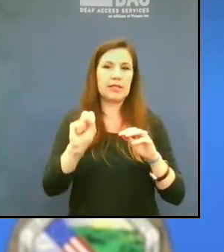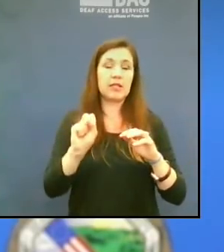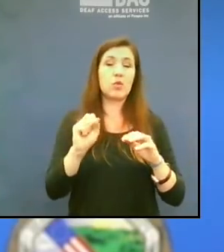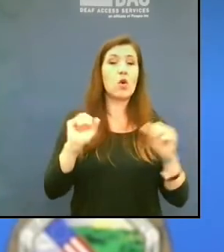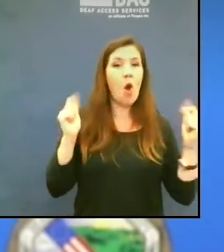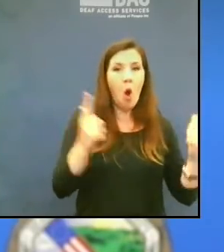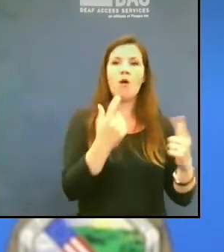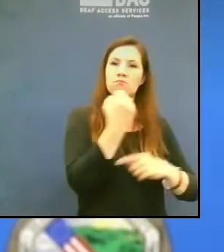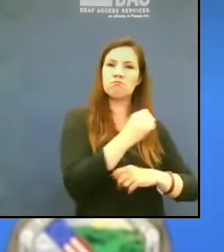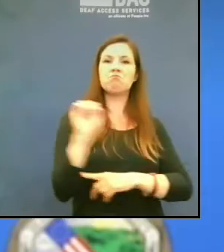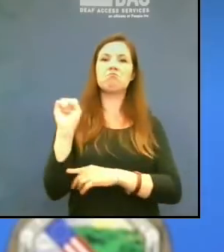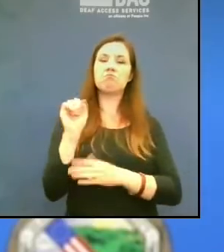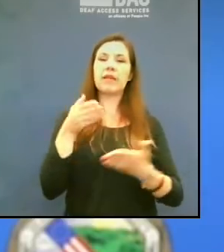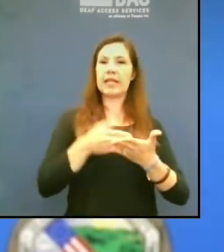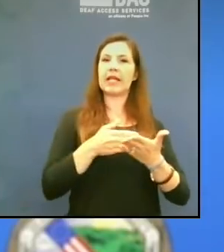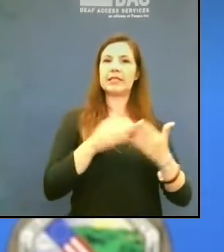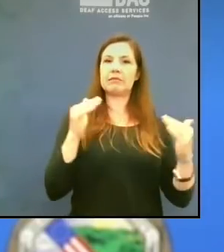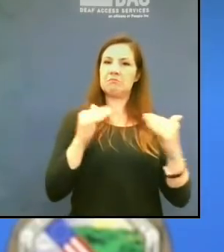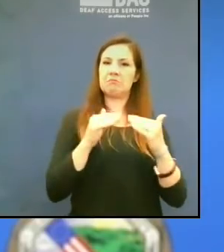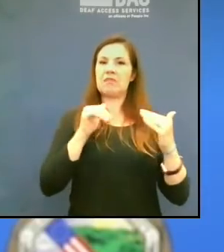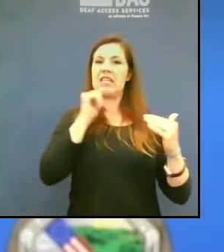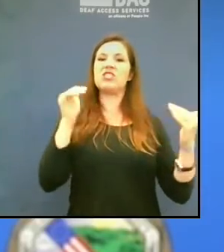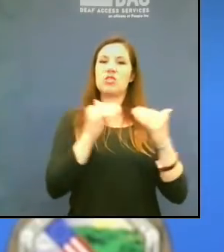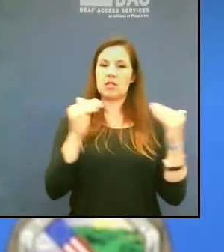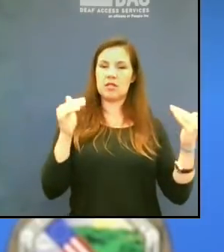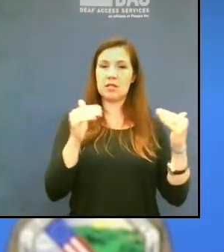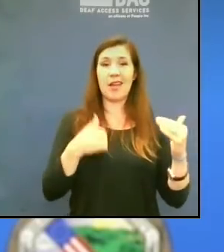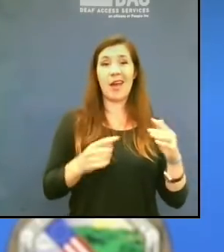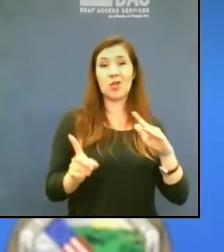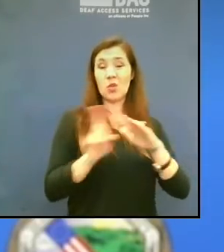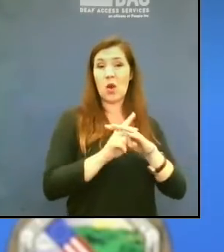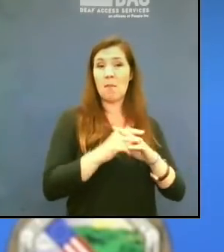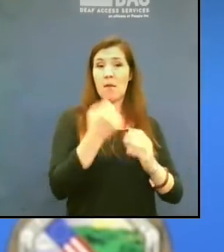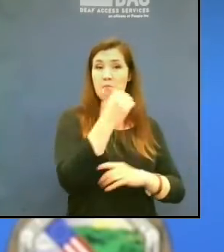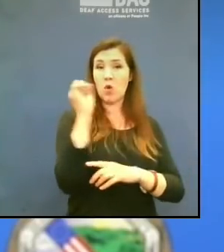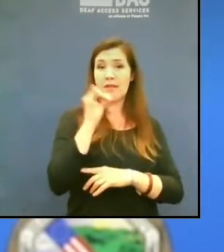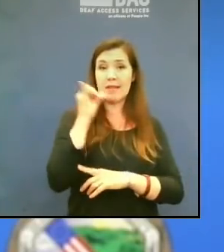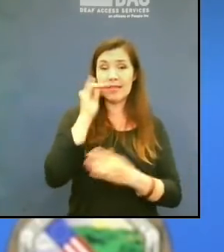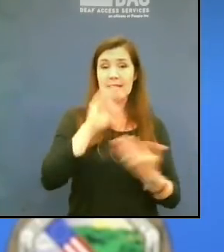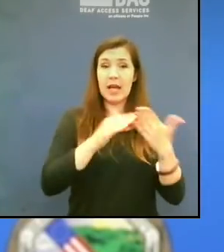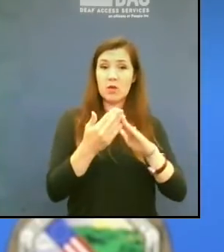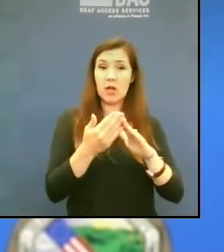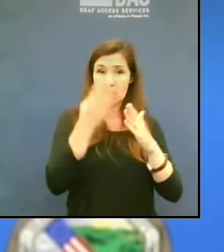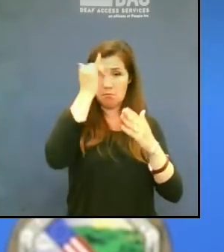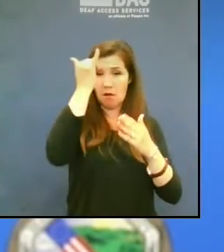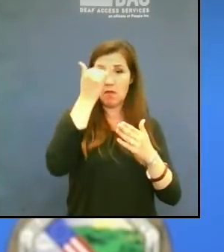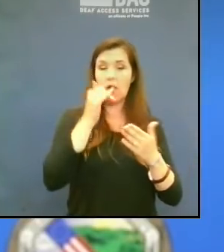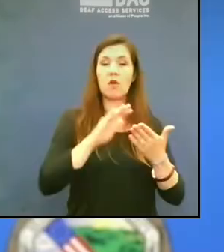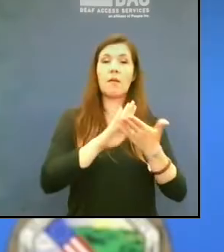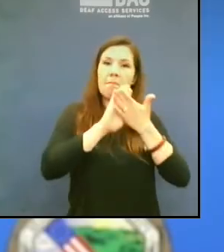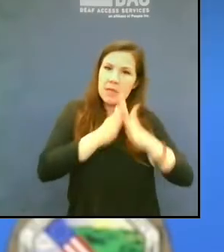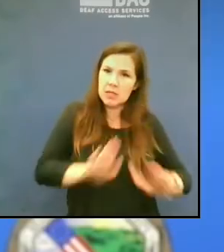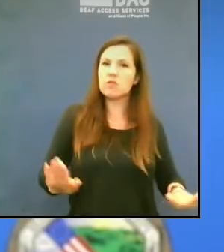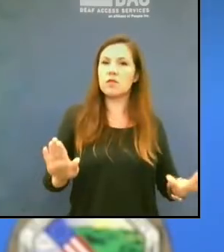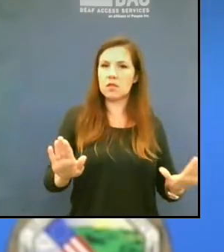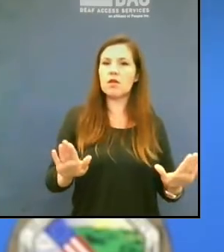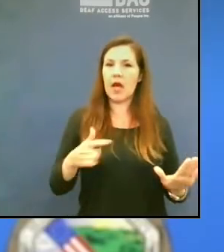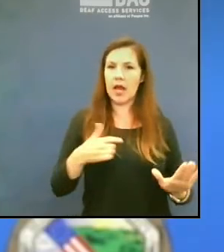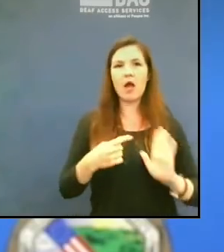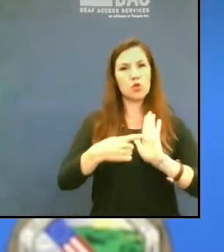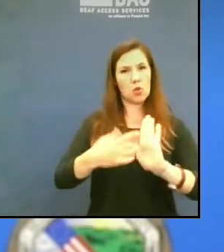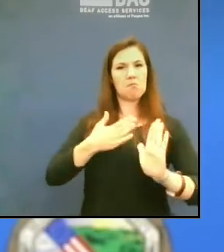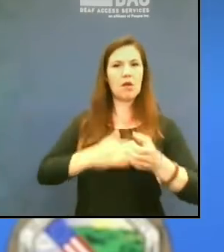against injustice. Yesterday, I showed up at one of the protests in downtown Buffalo, which was a peaceful protest, to show my support for those who are